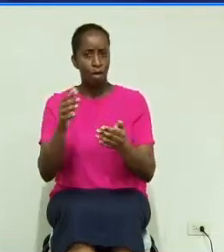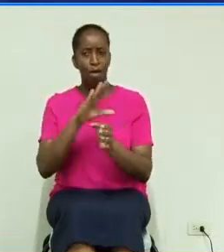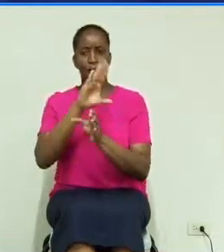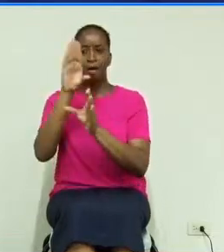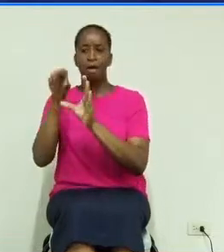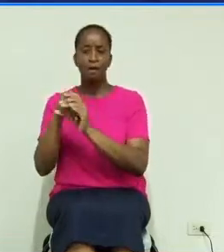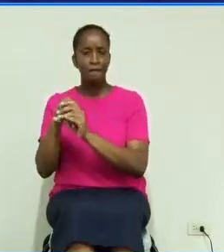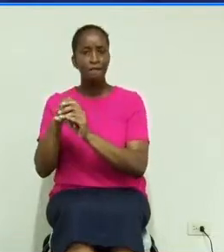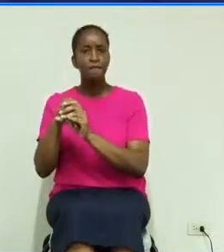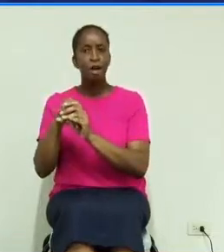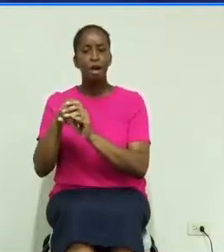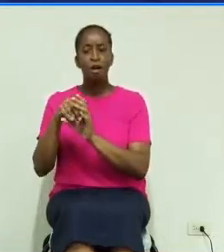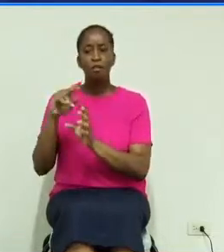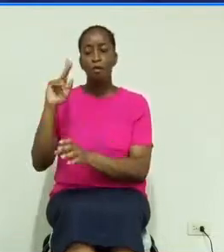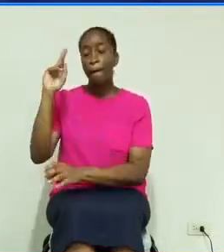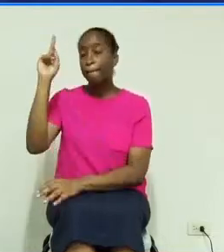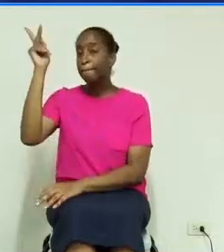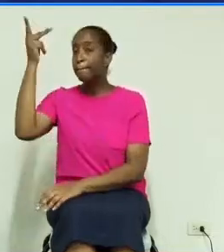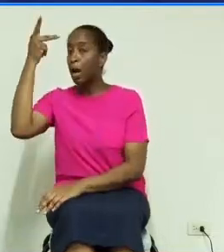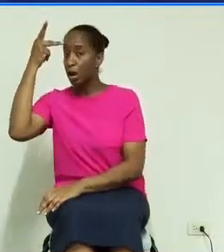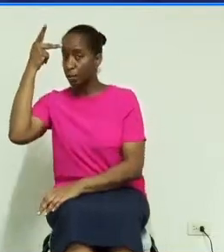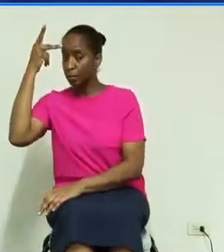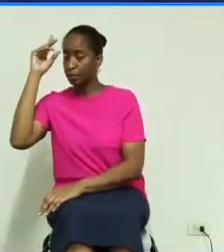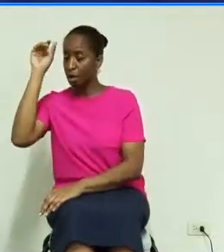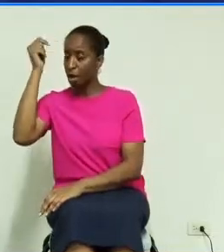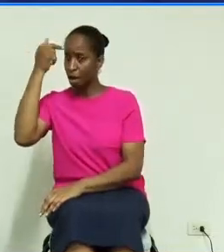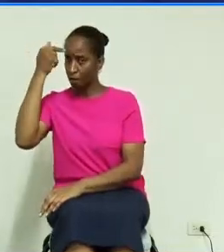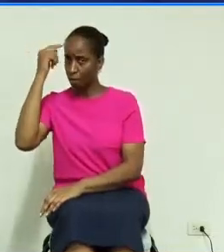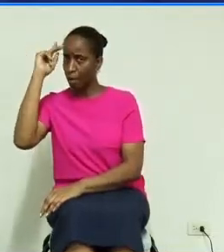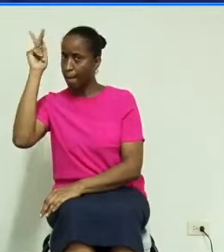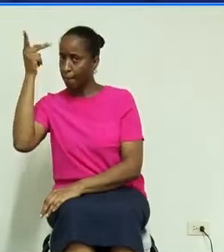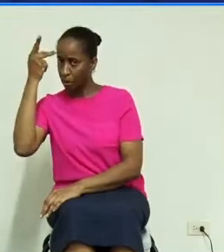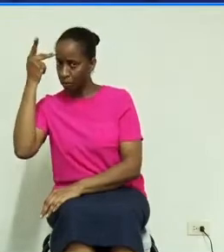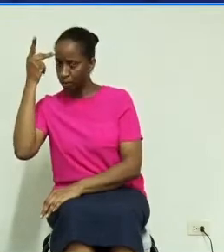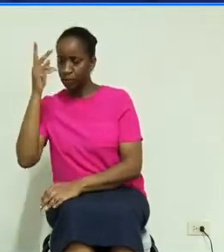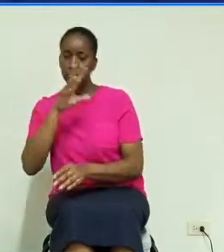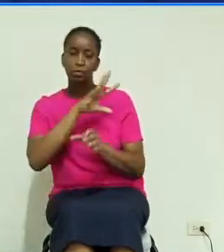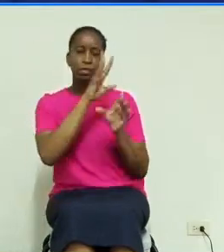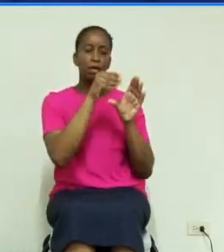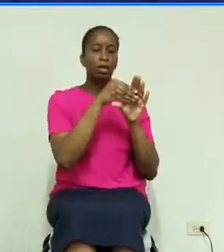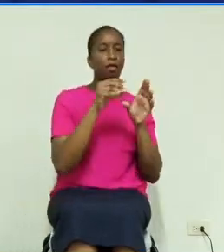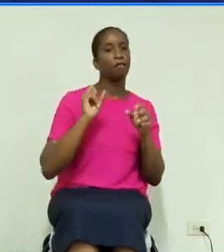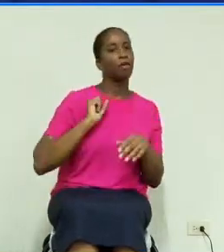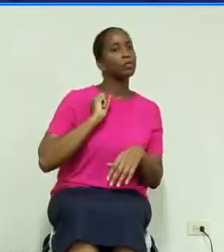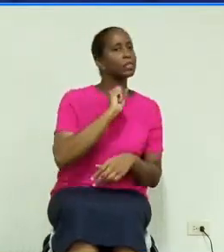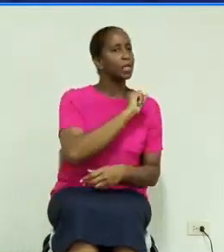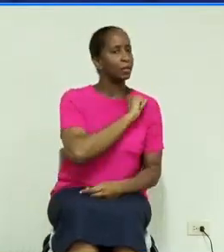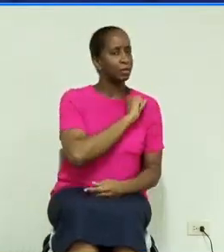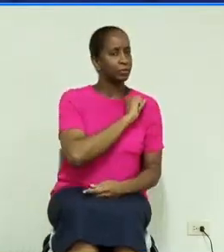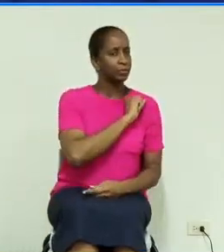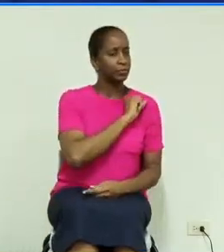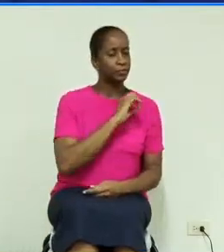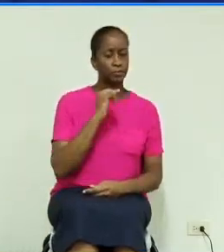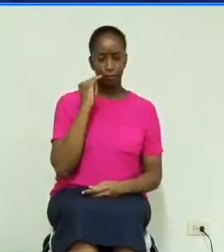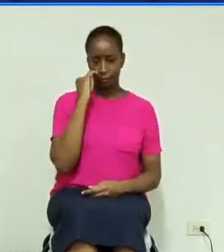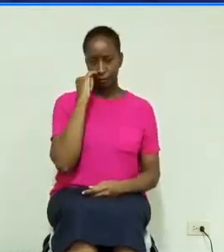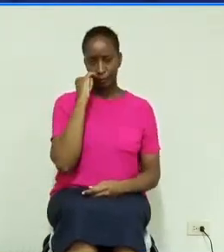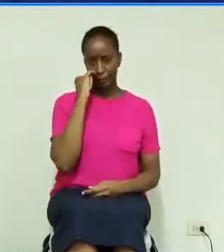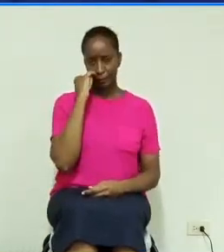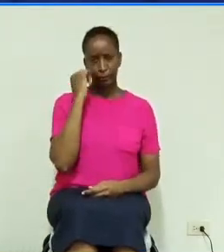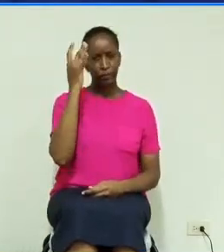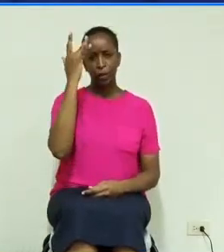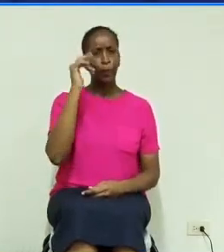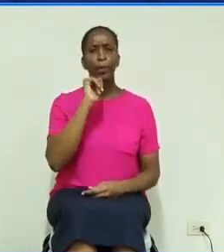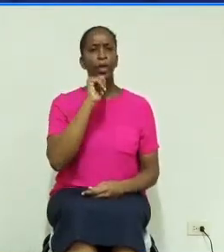in these key spaces, such as Senate and the lower house, because it seems to be a kind of